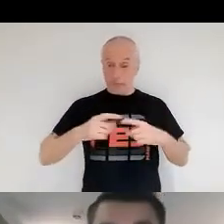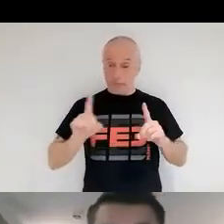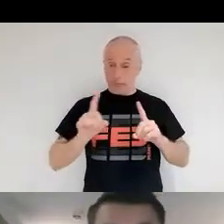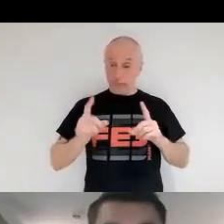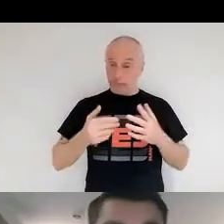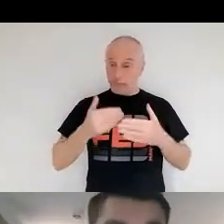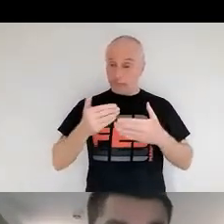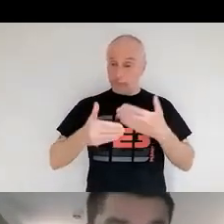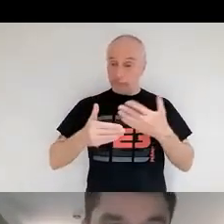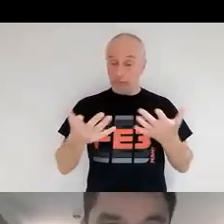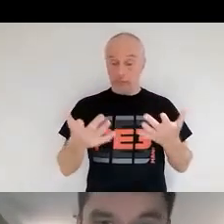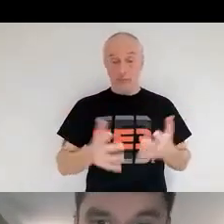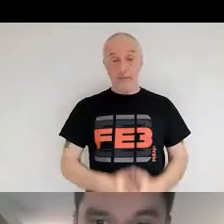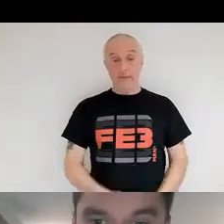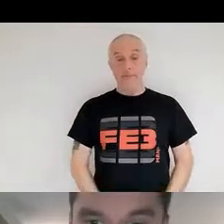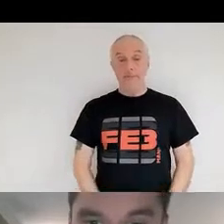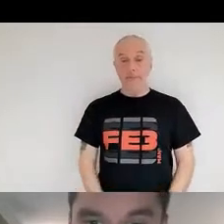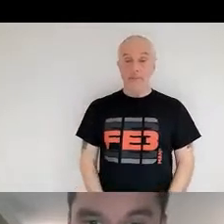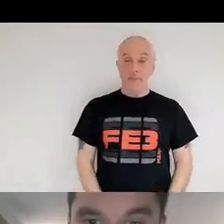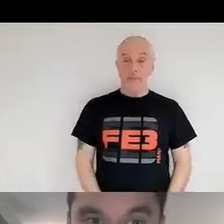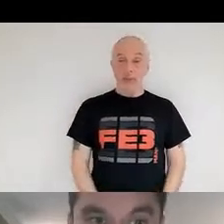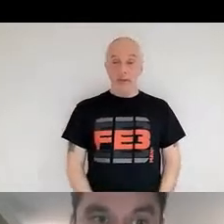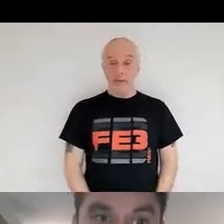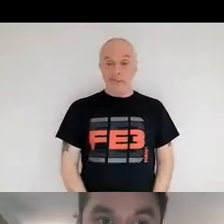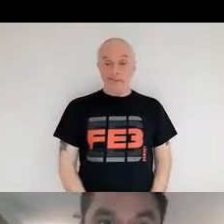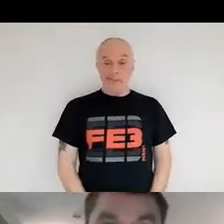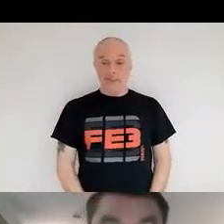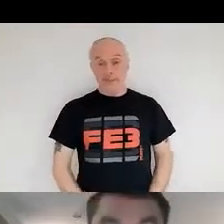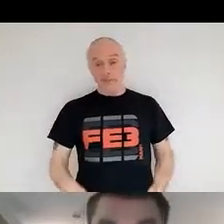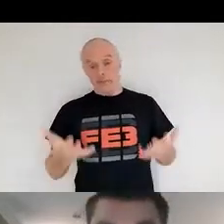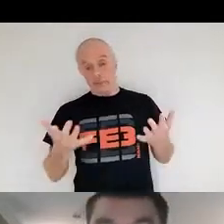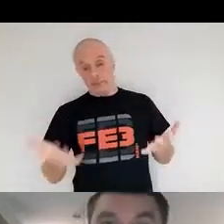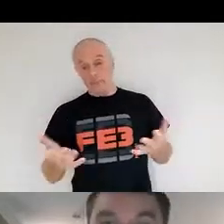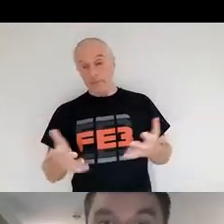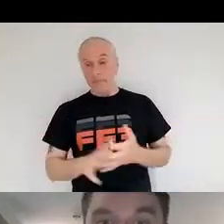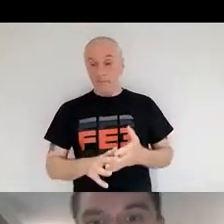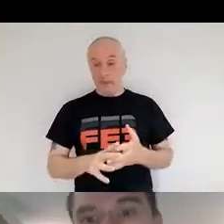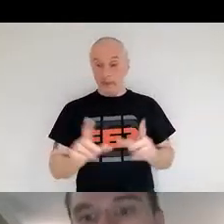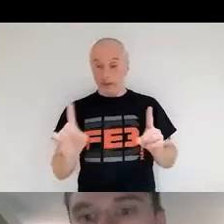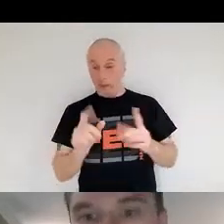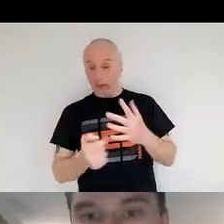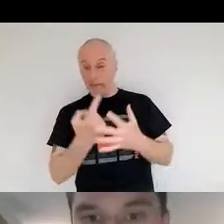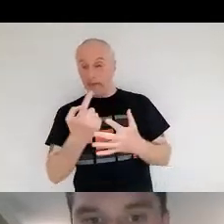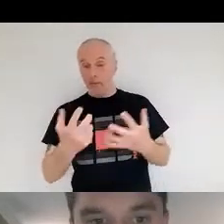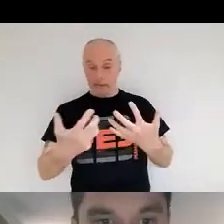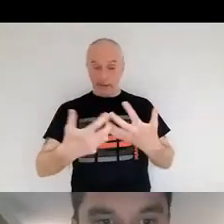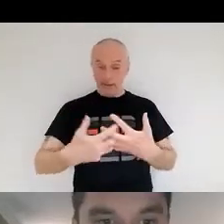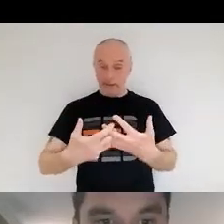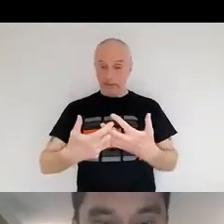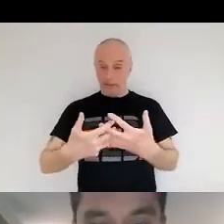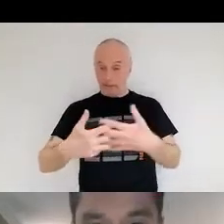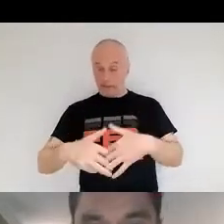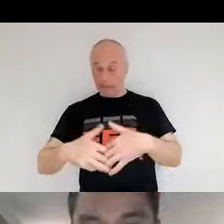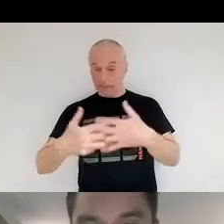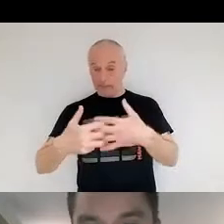So firstly, the one that people are typically most interested in is what happens with appliances.